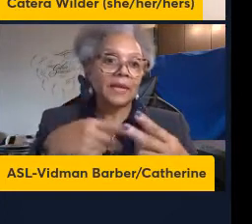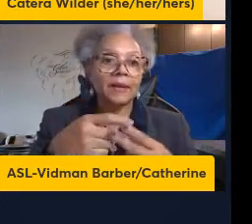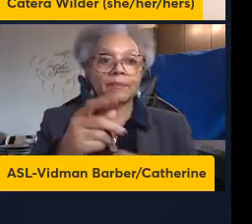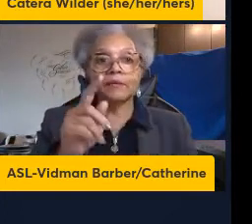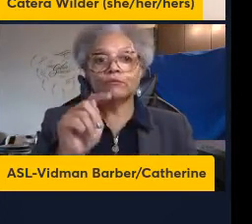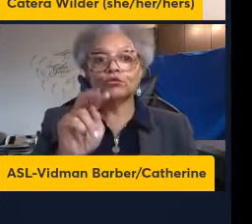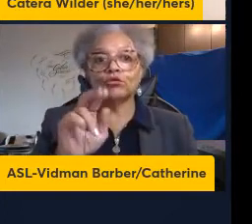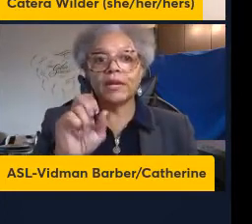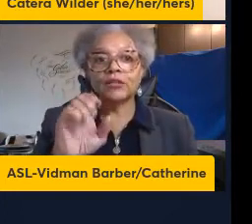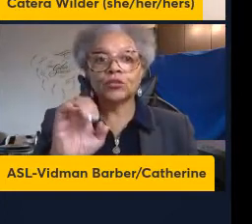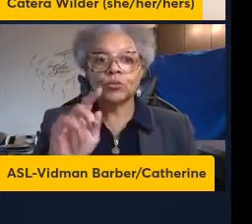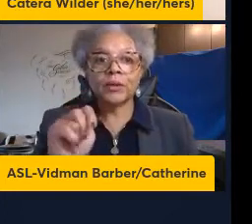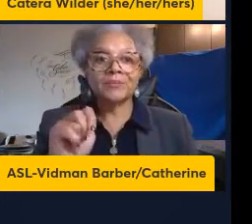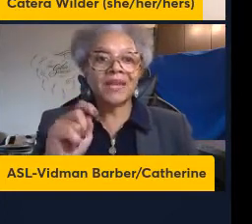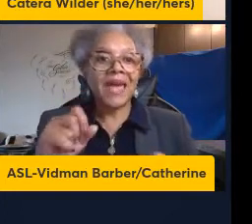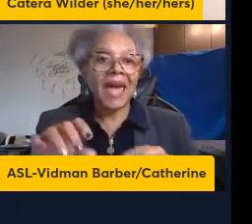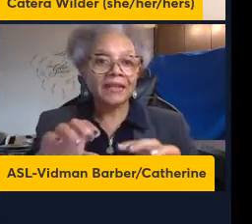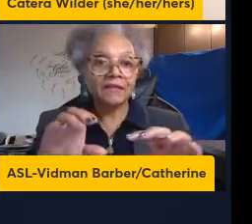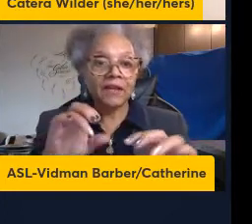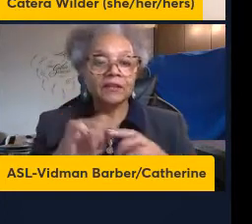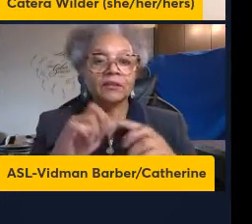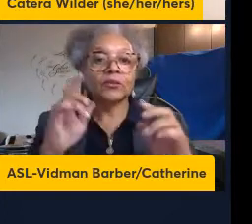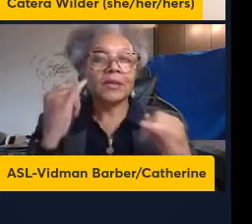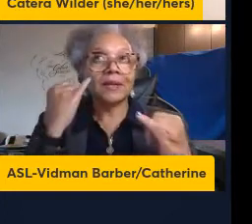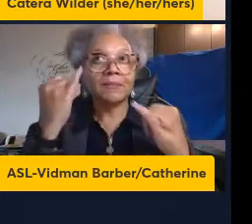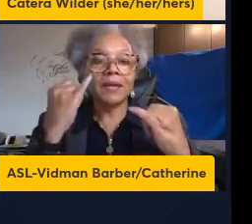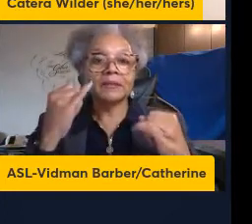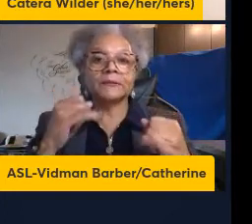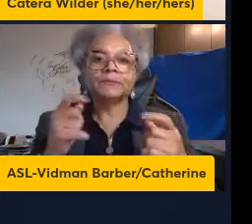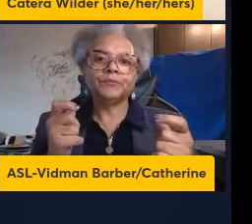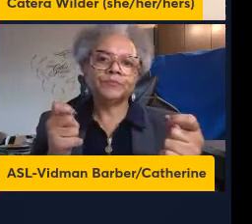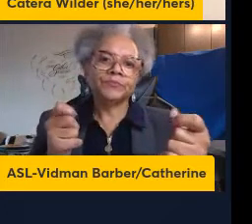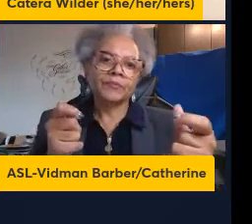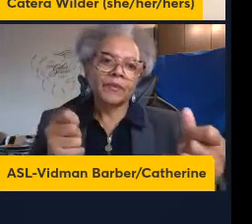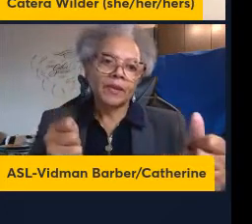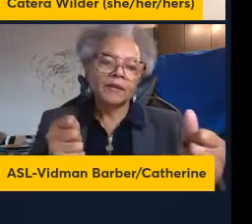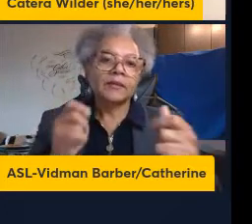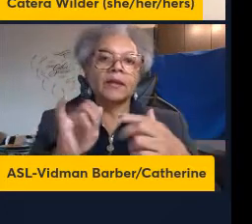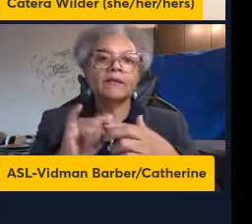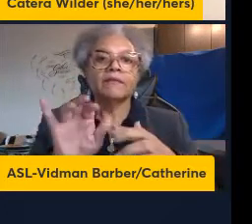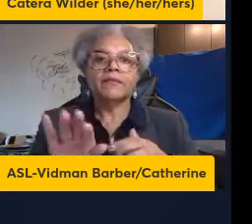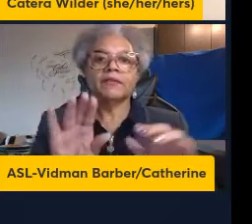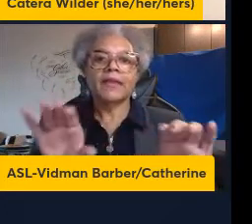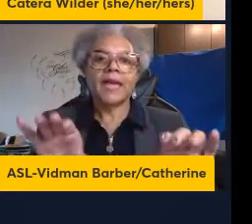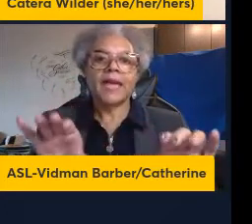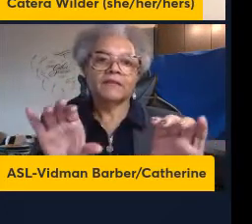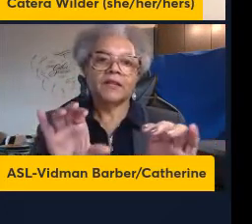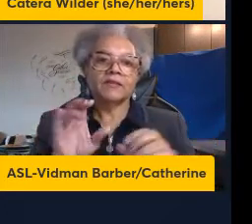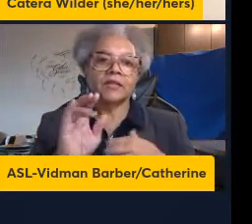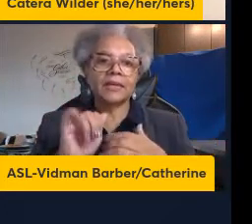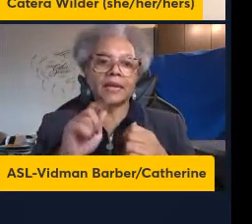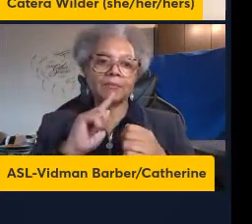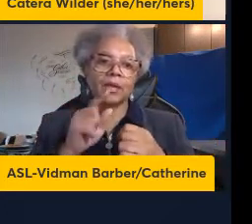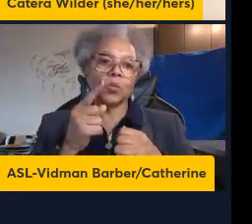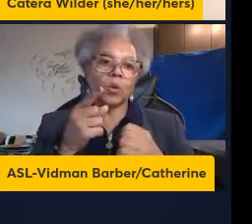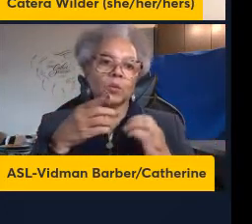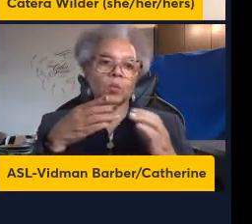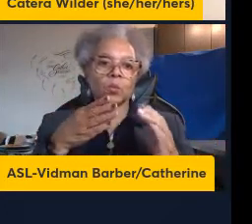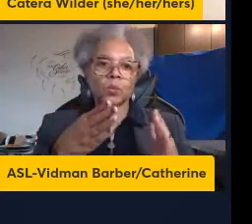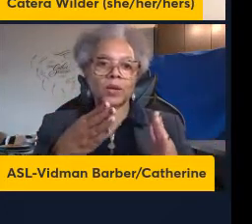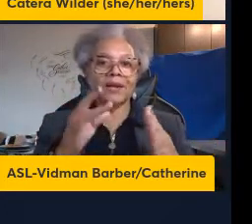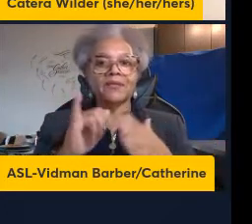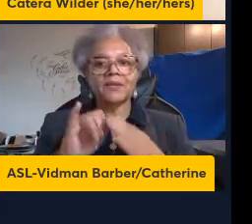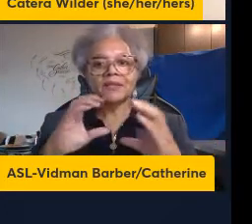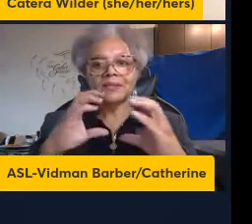activation, you can imagine that depending on the speed of the transcription factor activation, that could be one way that the cell